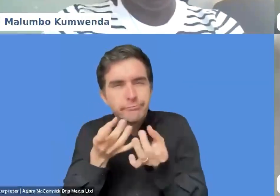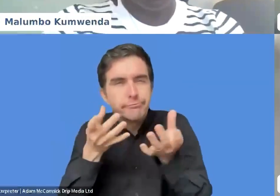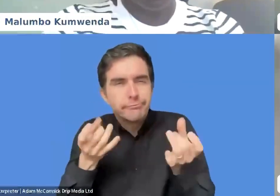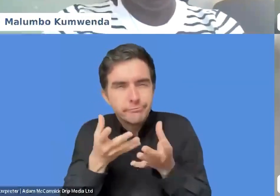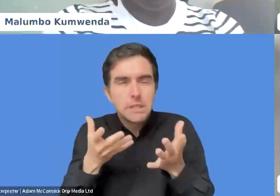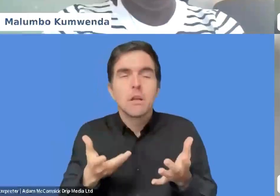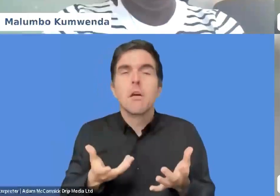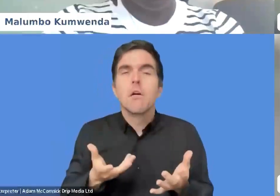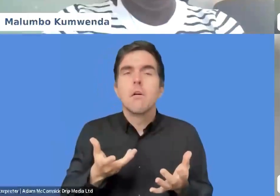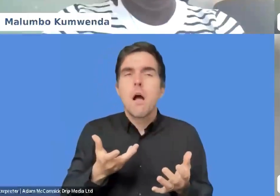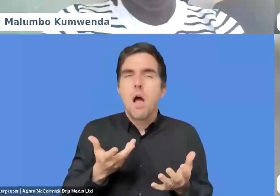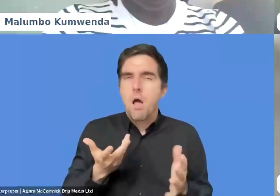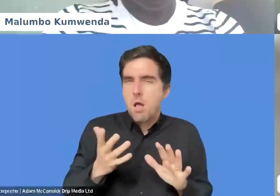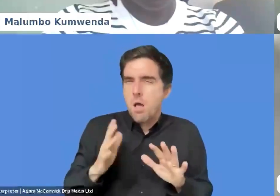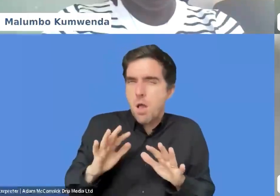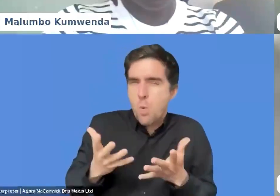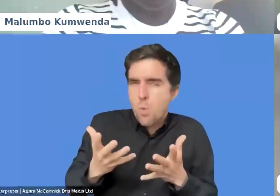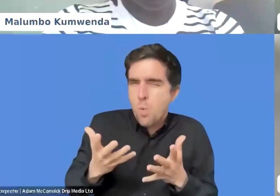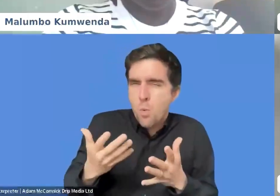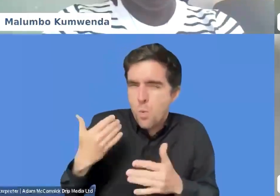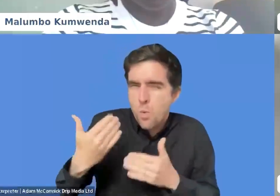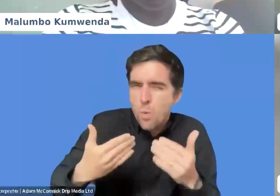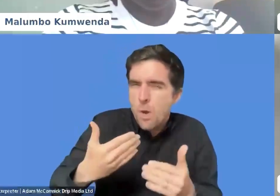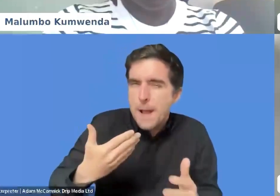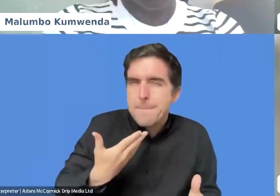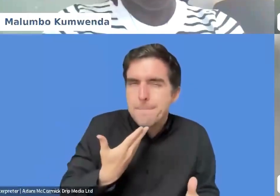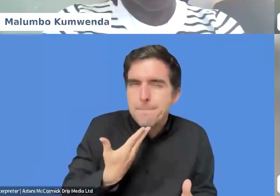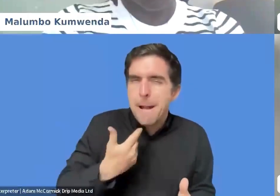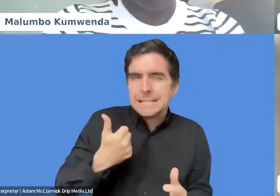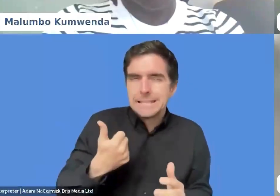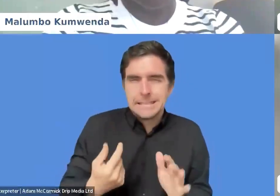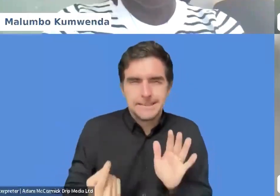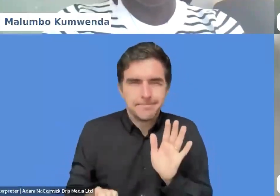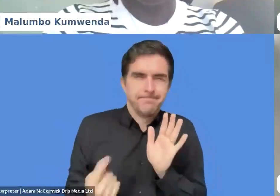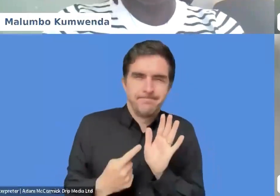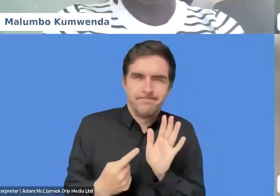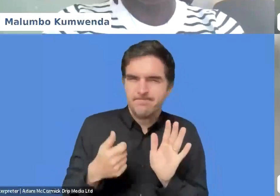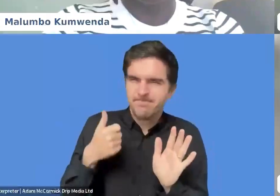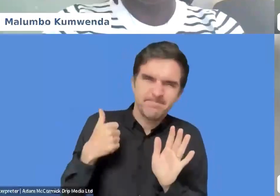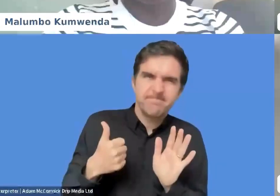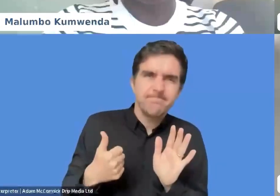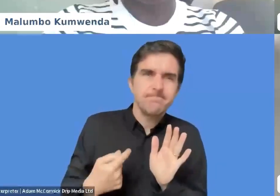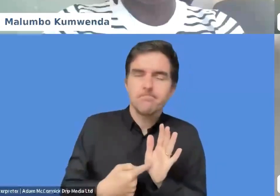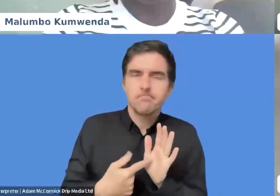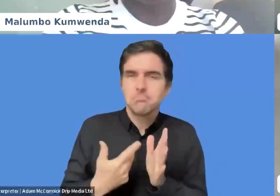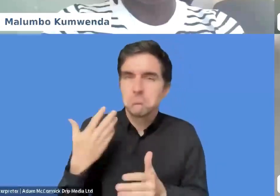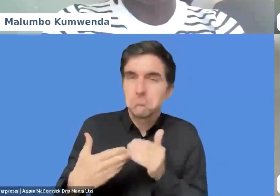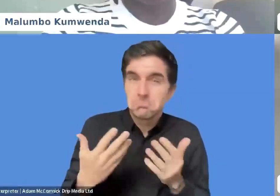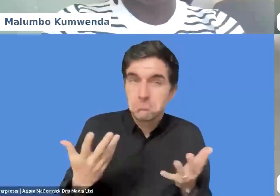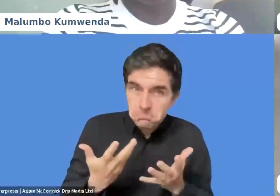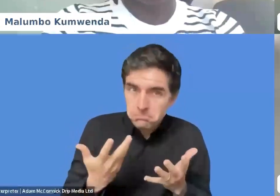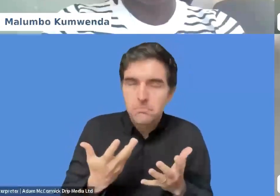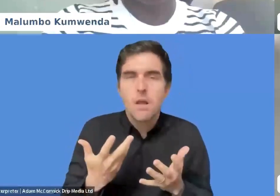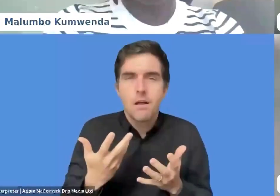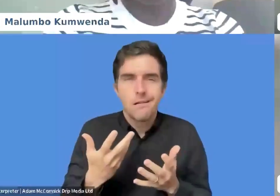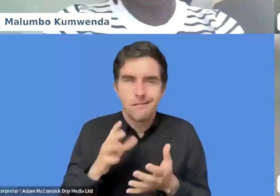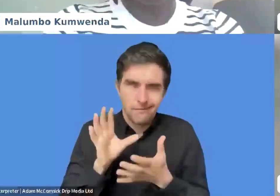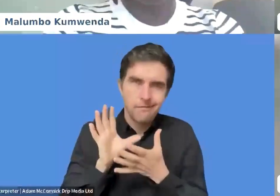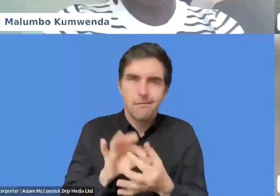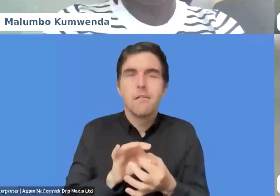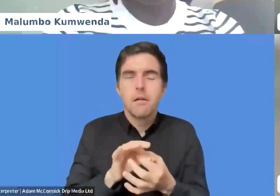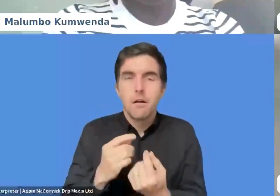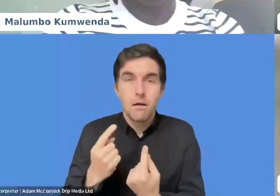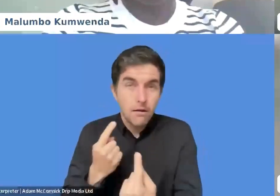You obviously should be based on a partnership that has mutual interest. For Transform, the idea